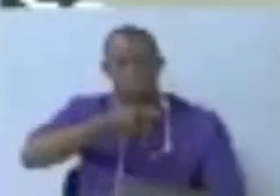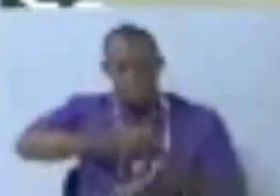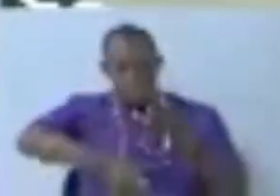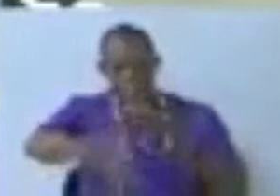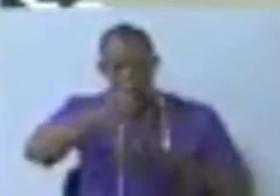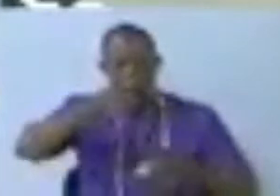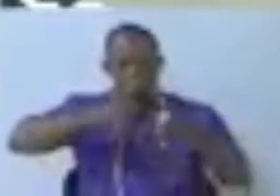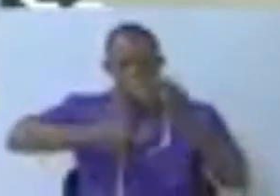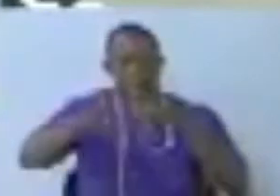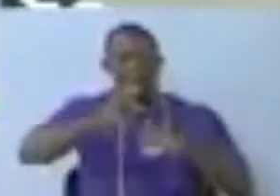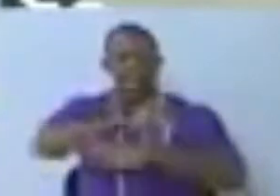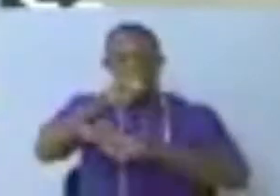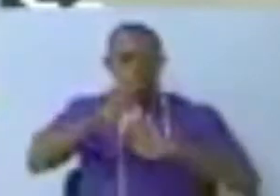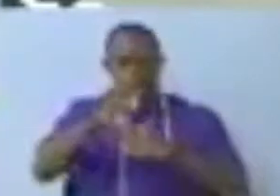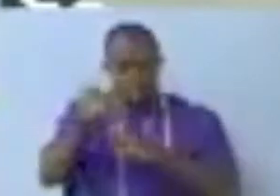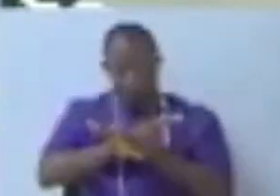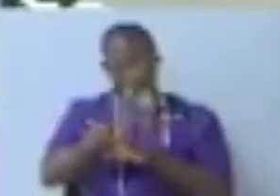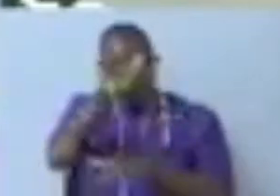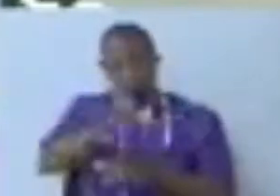Before the inmates were killed,